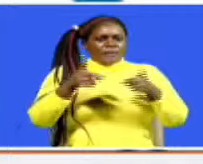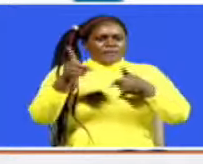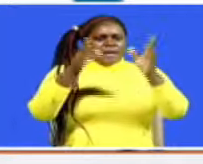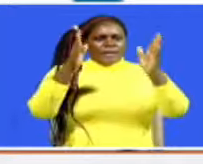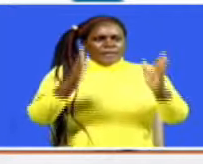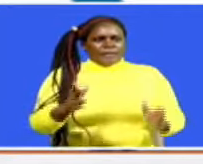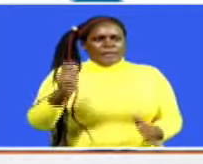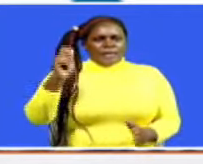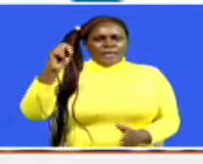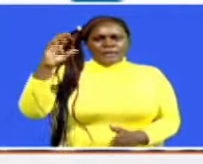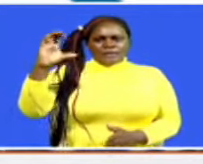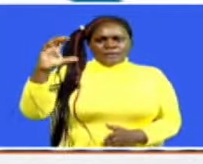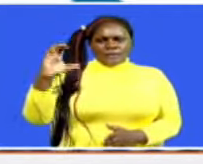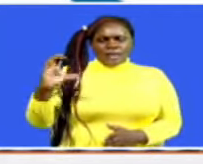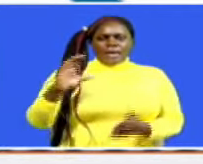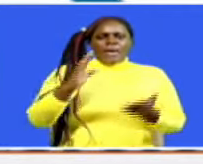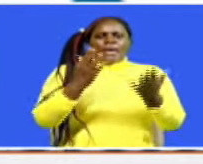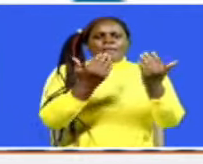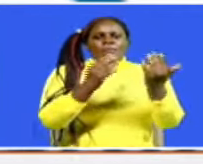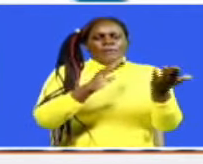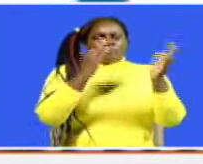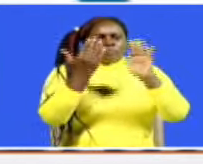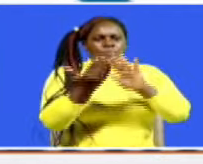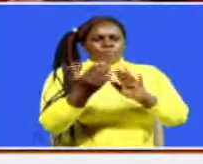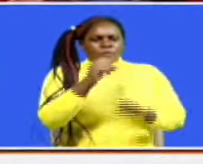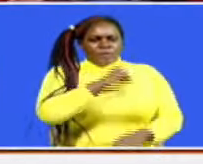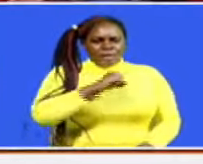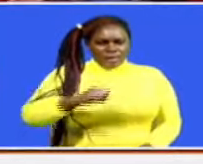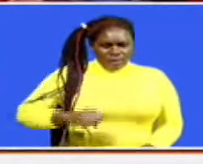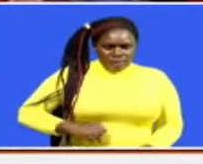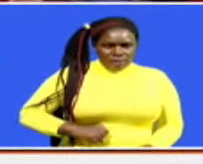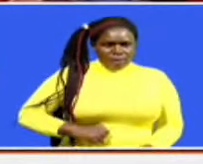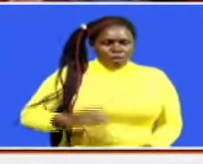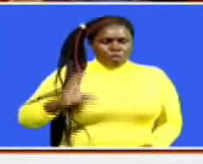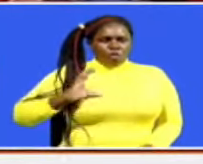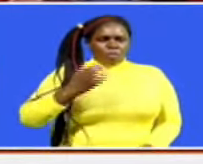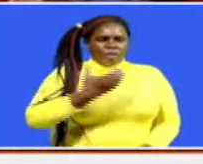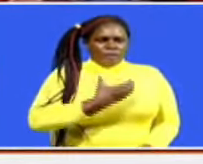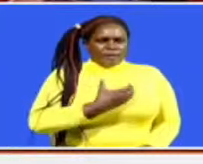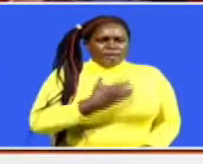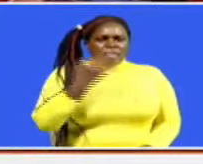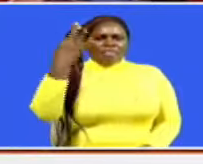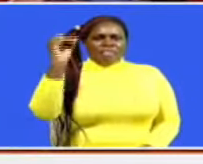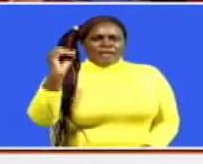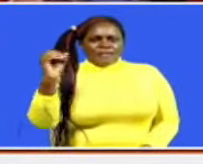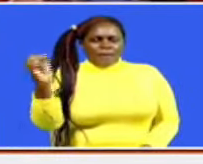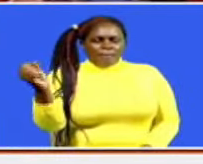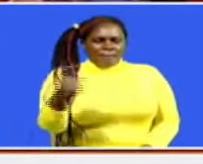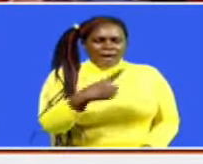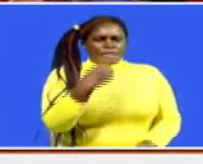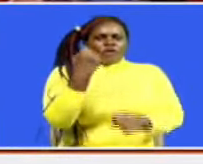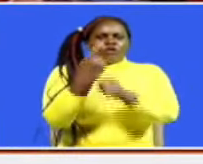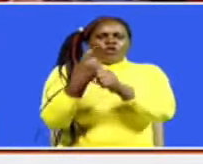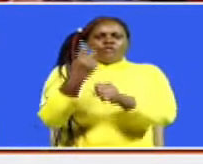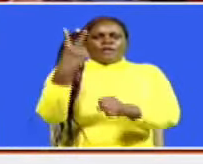for KNTC is now expected to appear before the Senate Trade Committee on 30th of